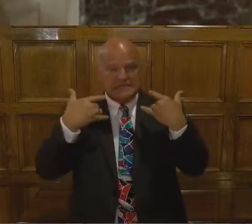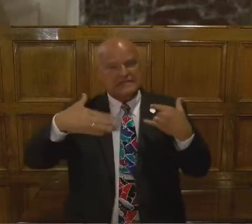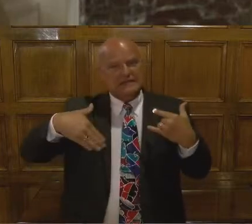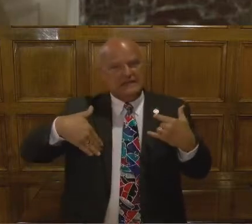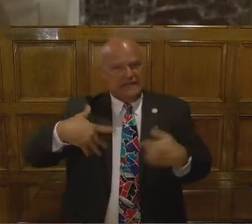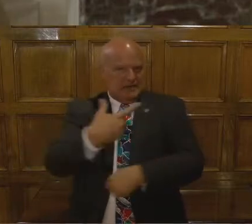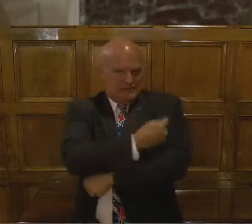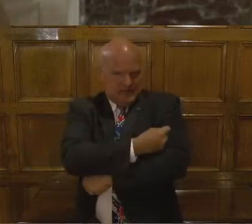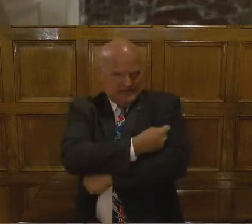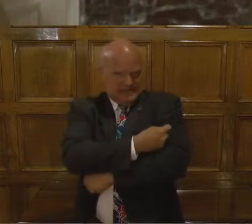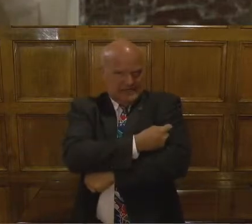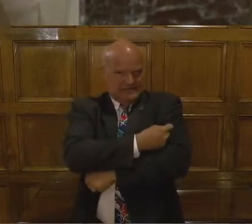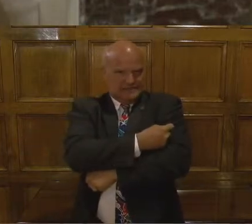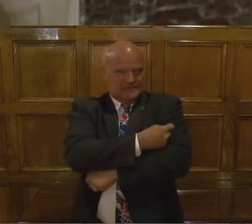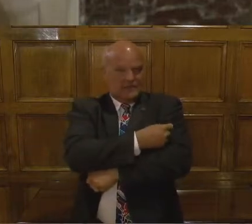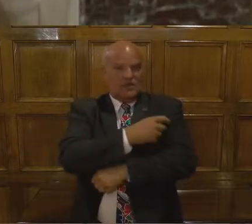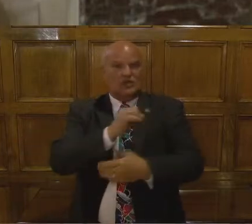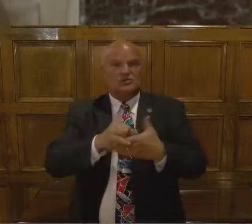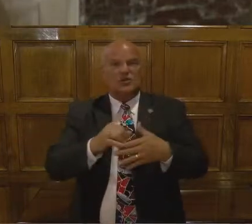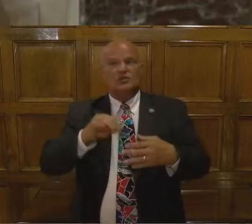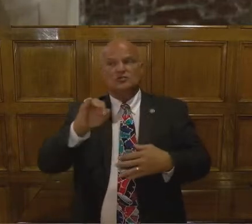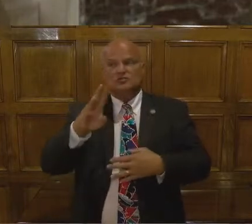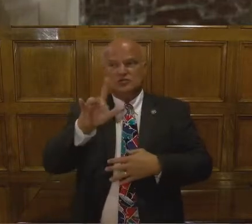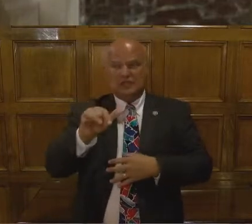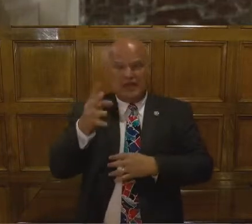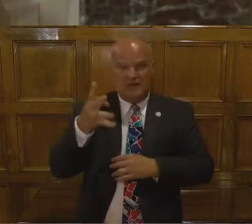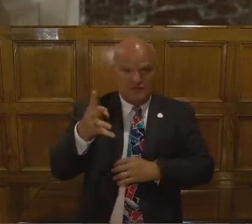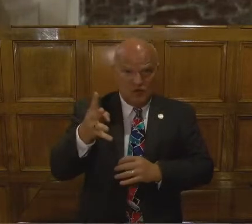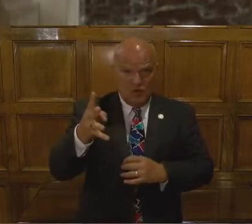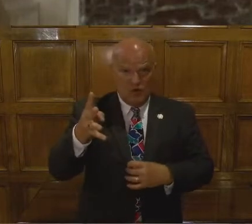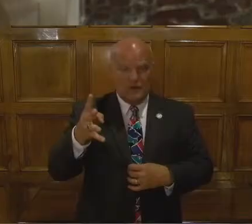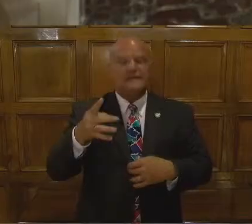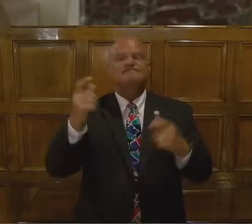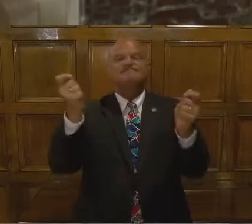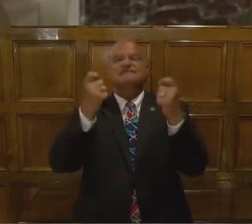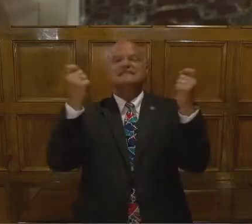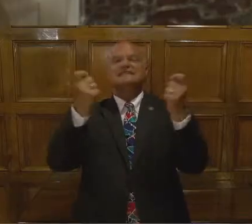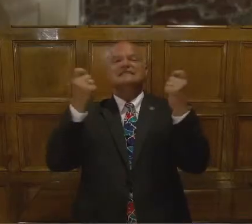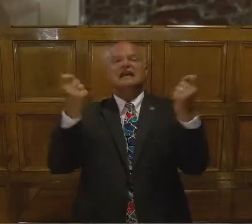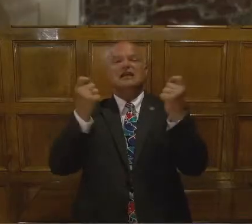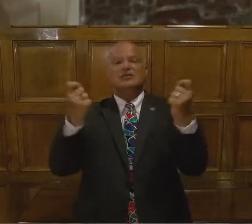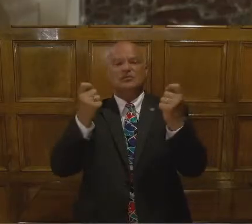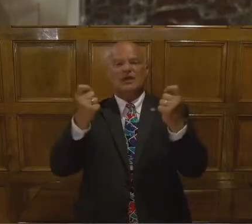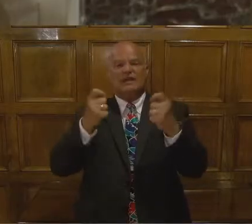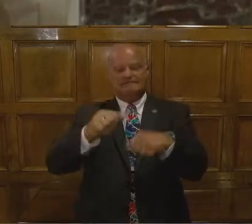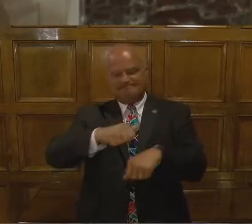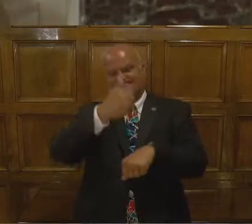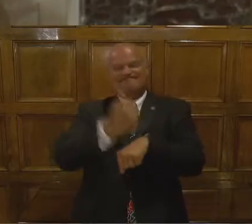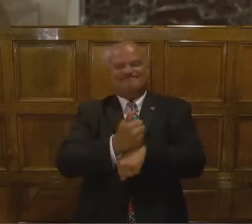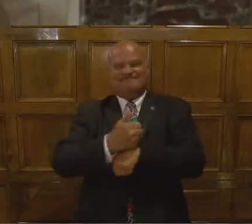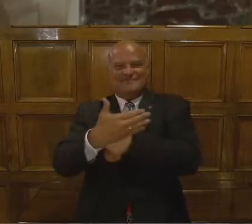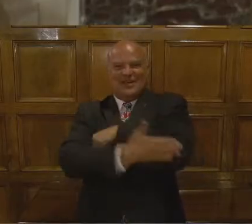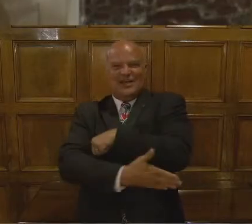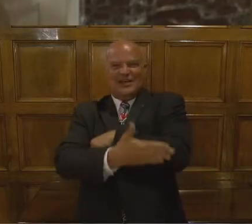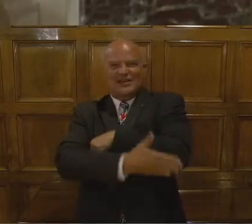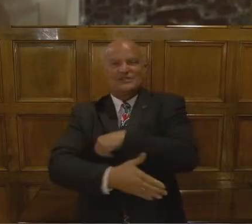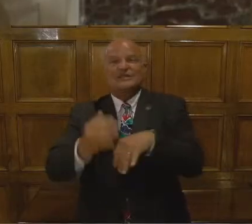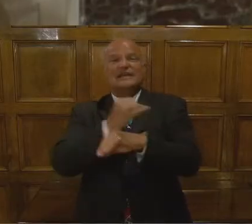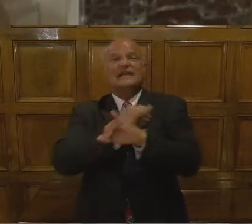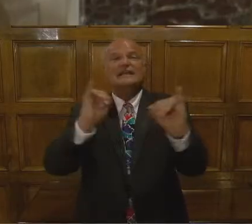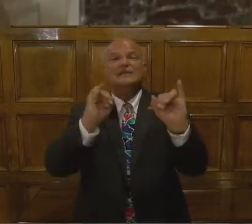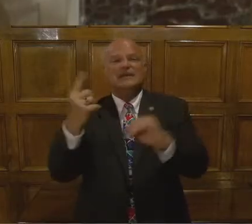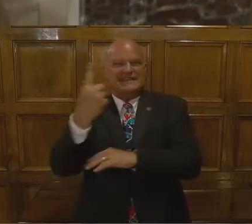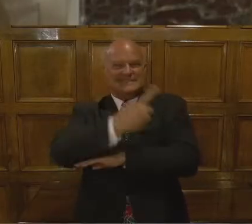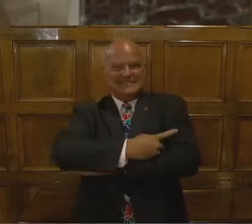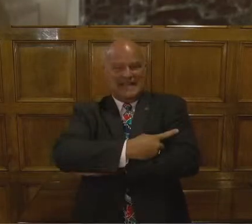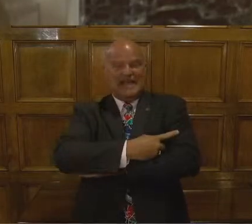been vaccinated. So the 4th of July, let's celebrate the founding of our country and our independence and